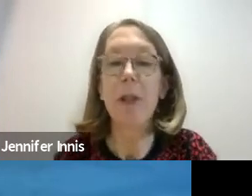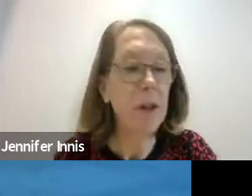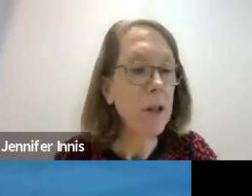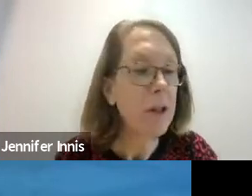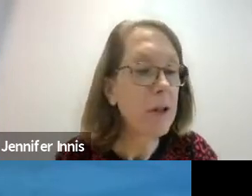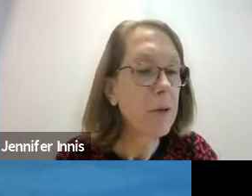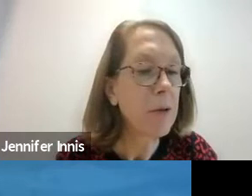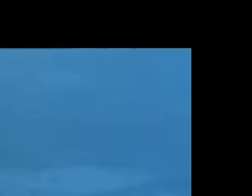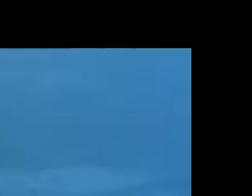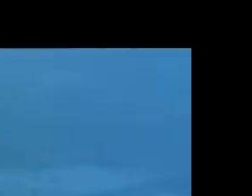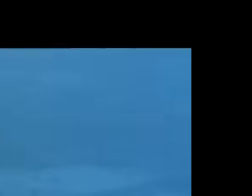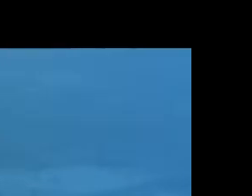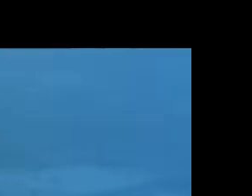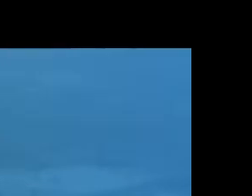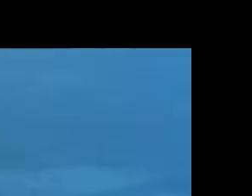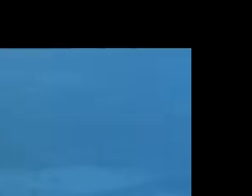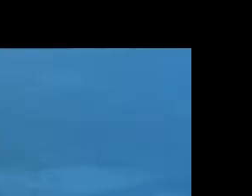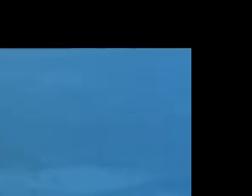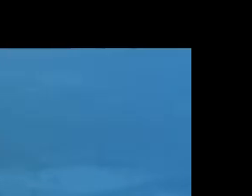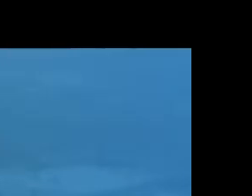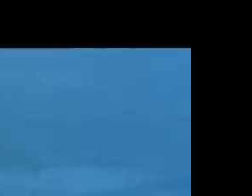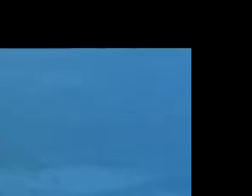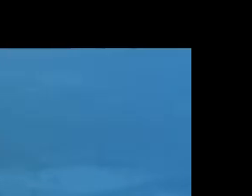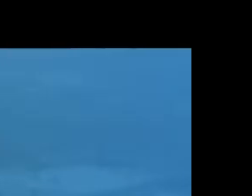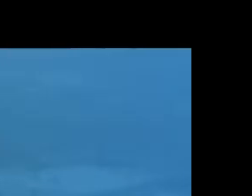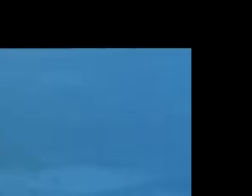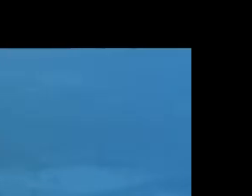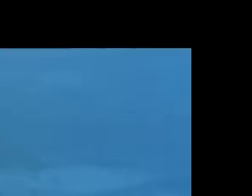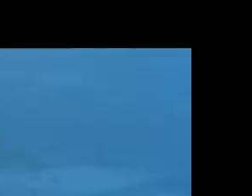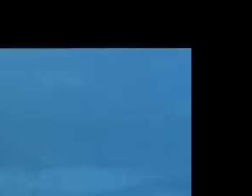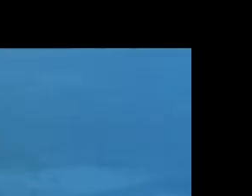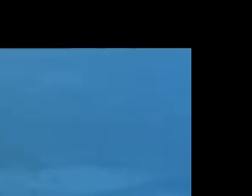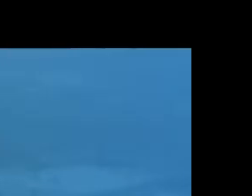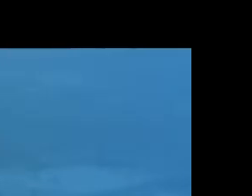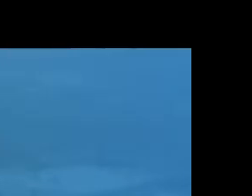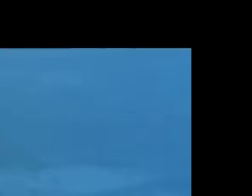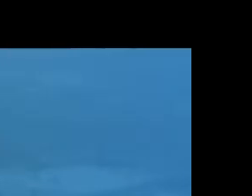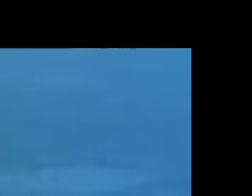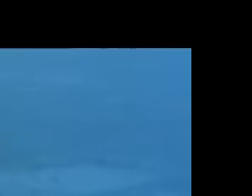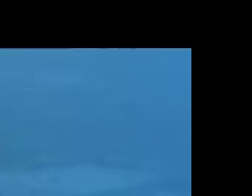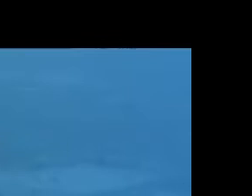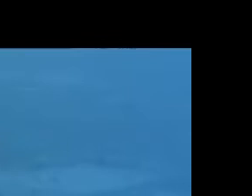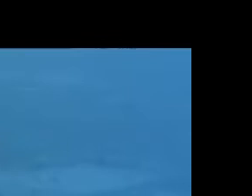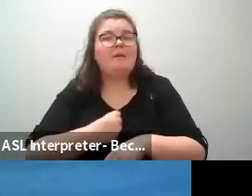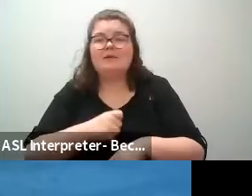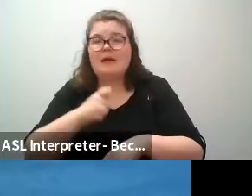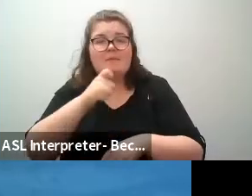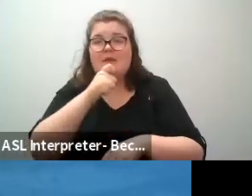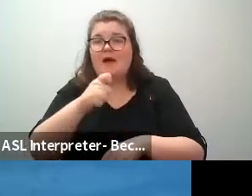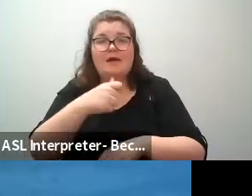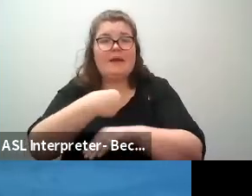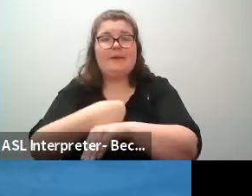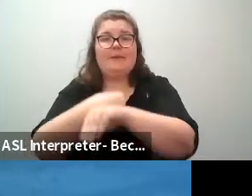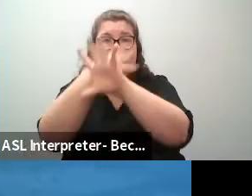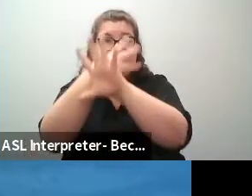Dr. Morrison. Thank you very much. I apologize that I'm not going to show my video just to save bandwidth for the